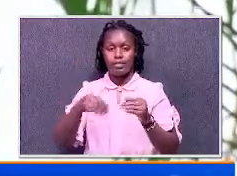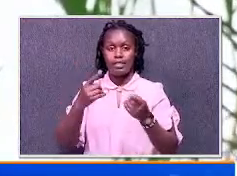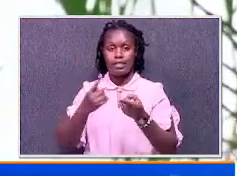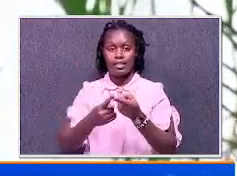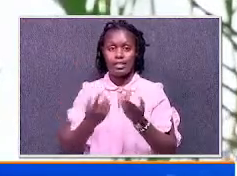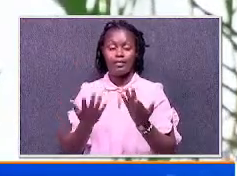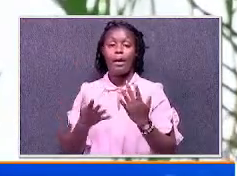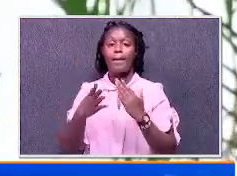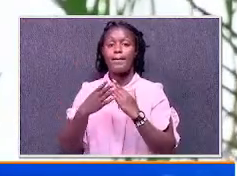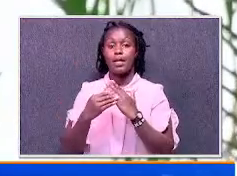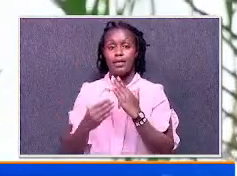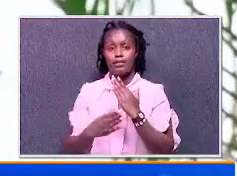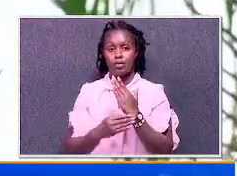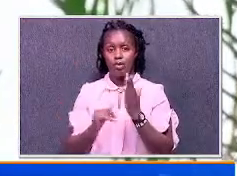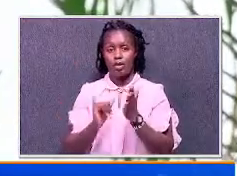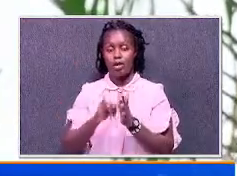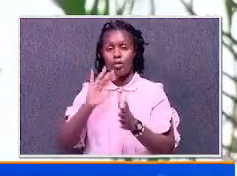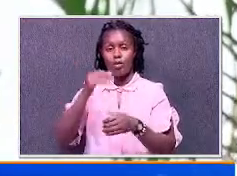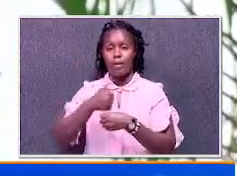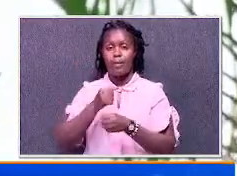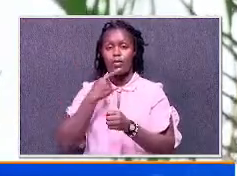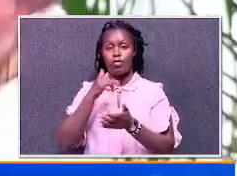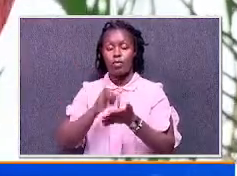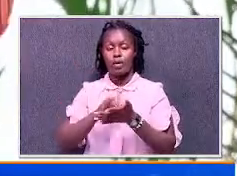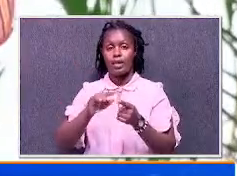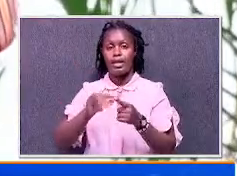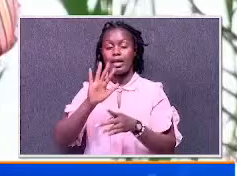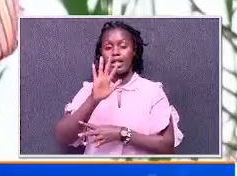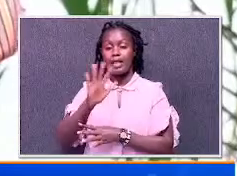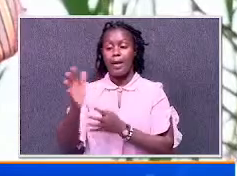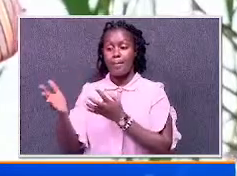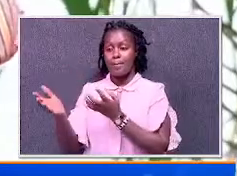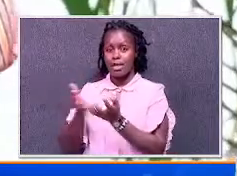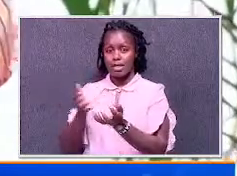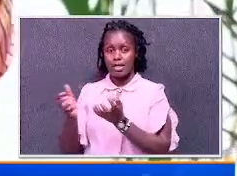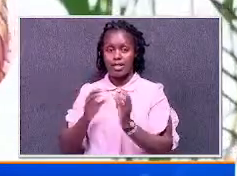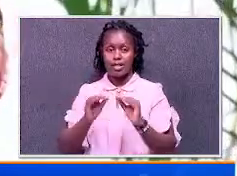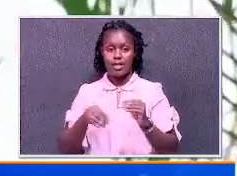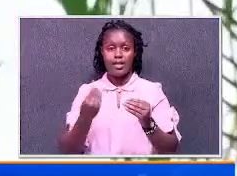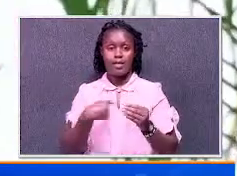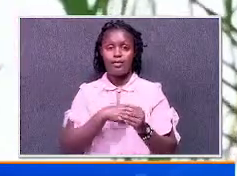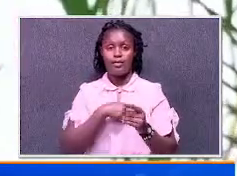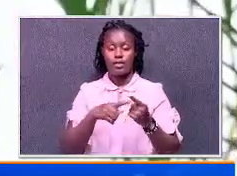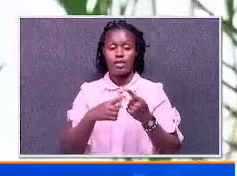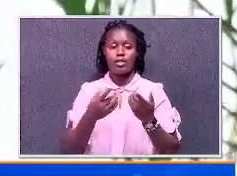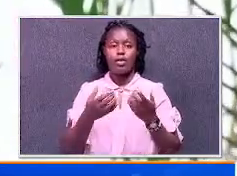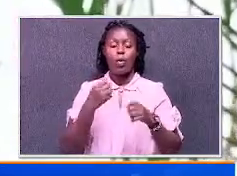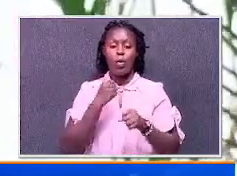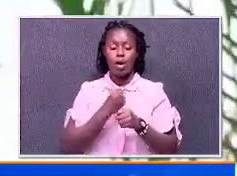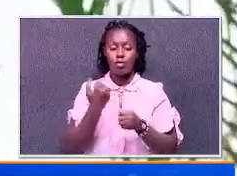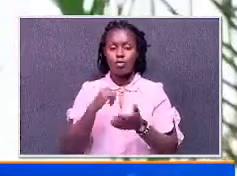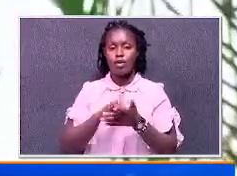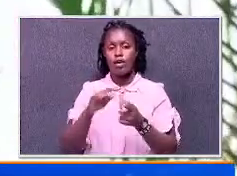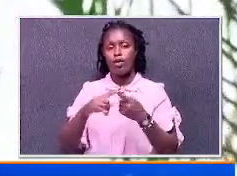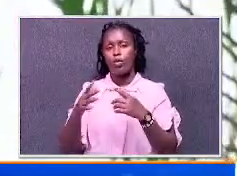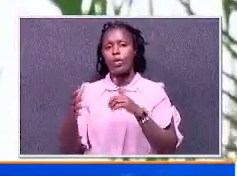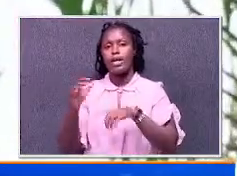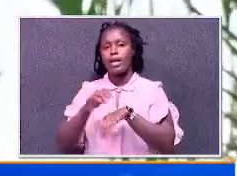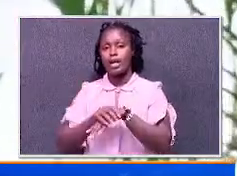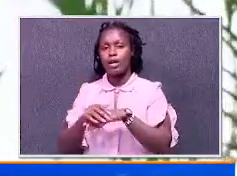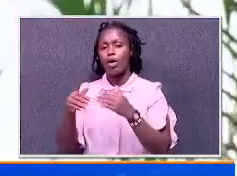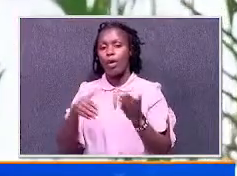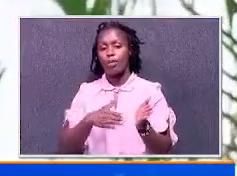kwamba uwekezaji wao inawapatia mali, ndio itupatie nafasi ya ajira na itusaidie